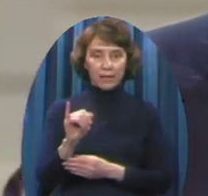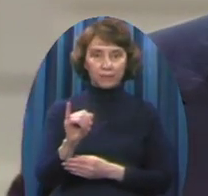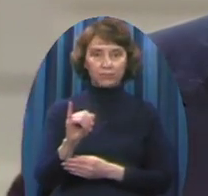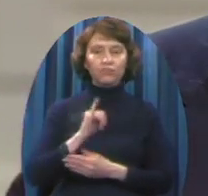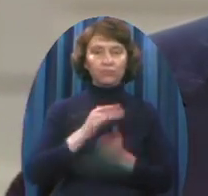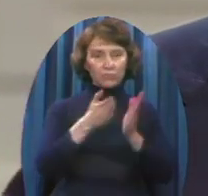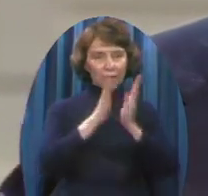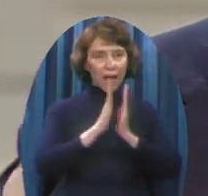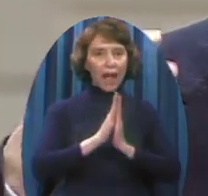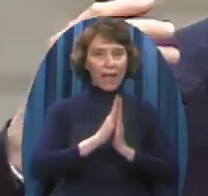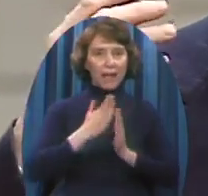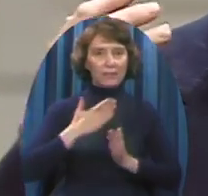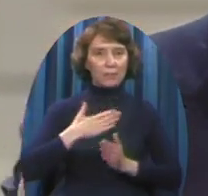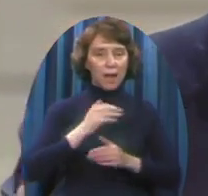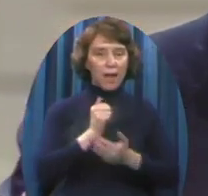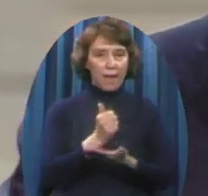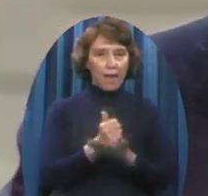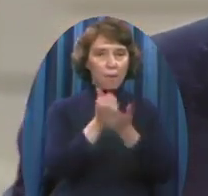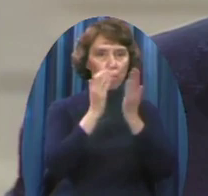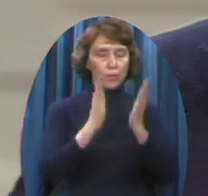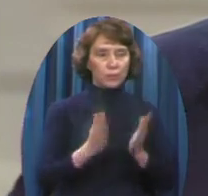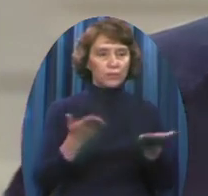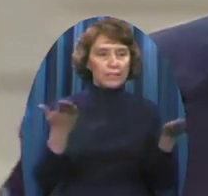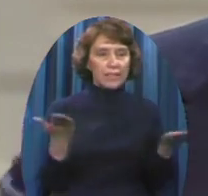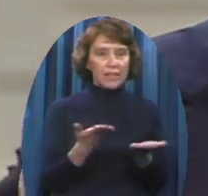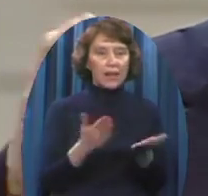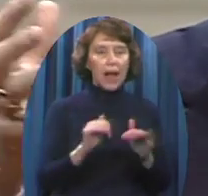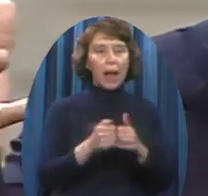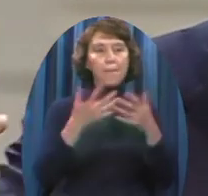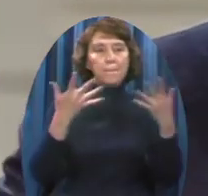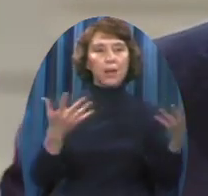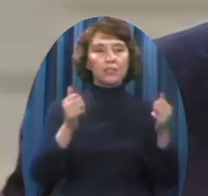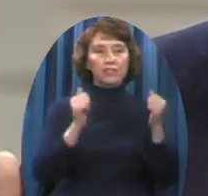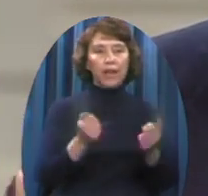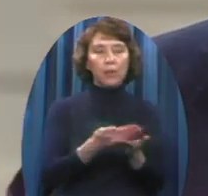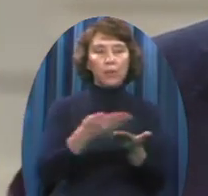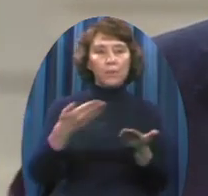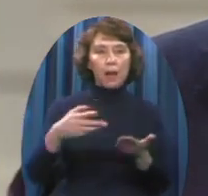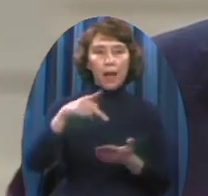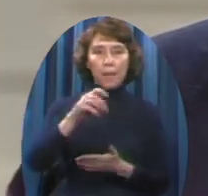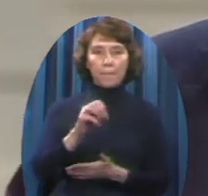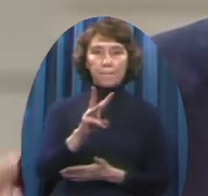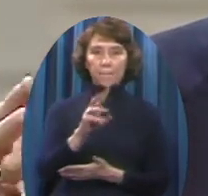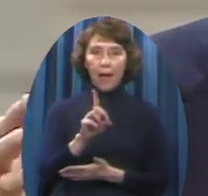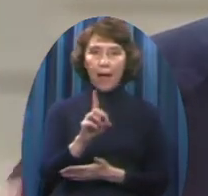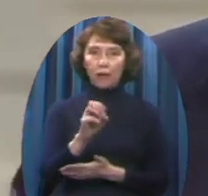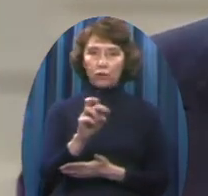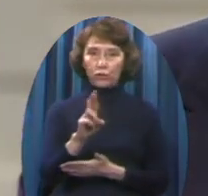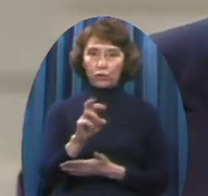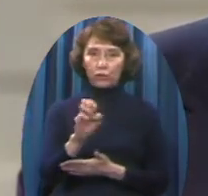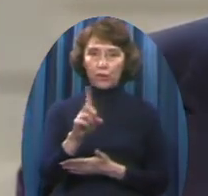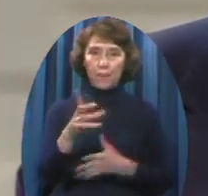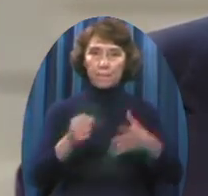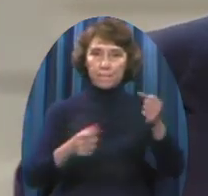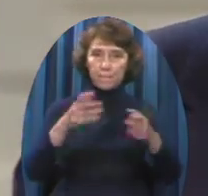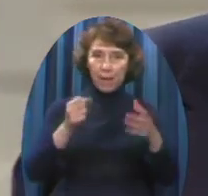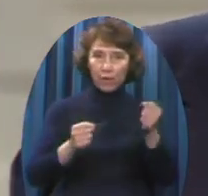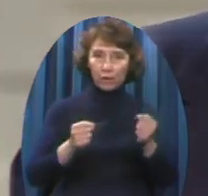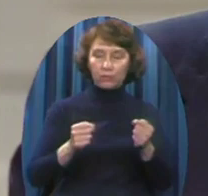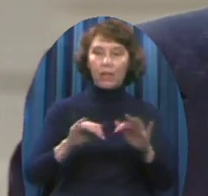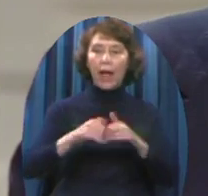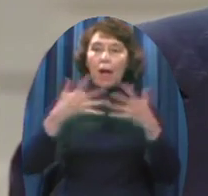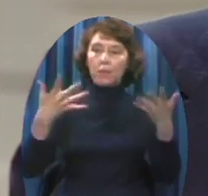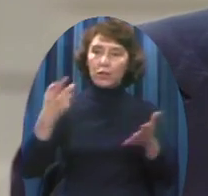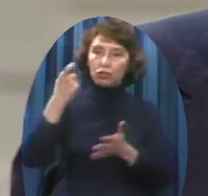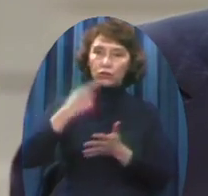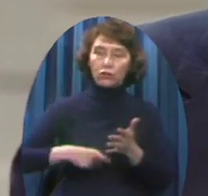get powdered milk for, how we could get it transported to Haiti. Could we get it distributed through the missionaries to the children? All that's been done.